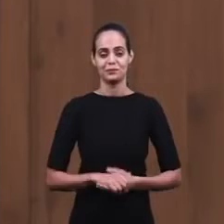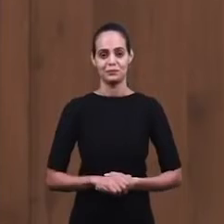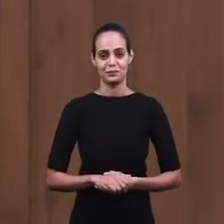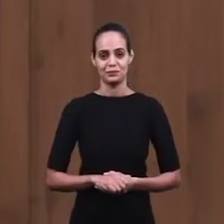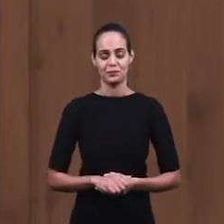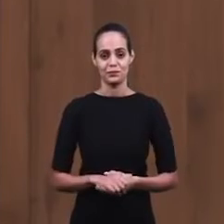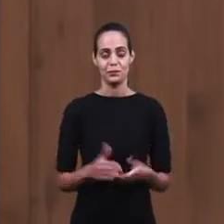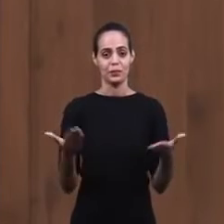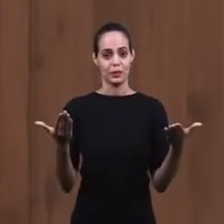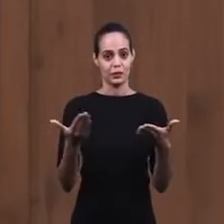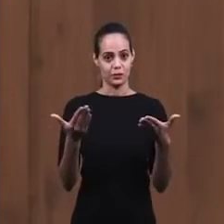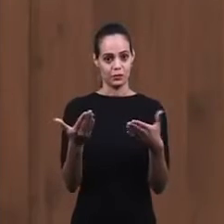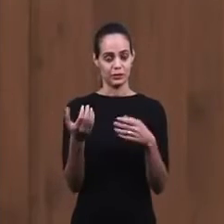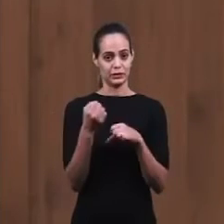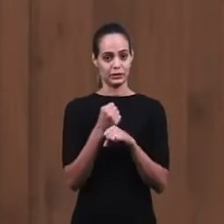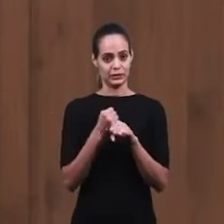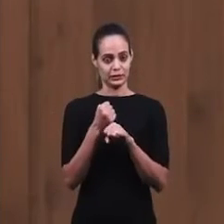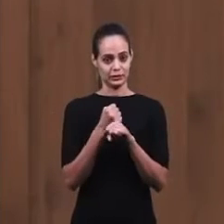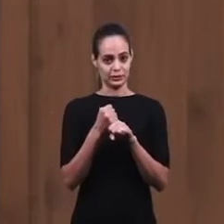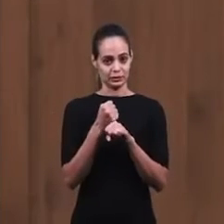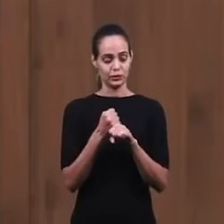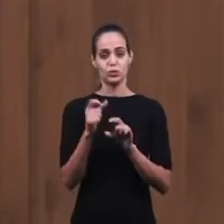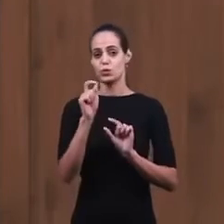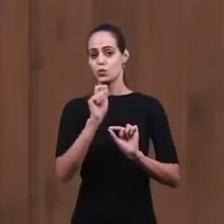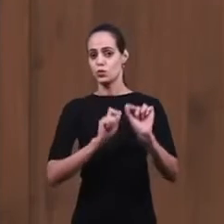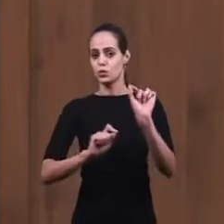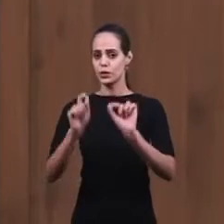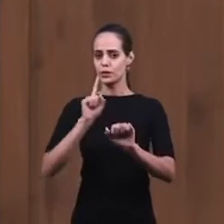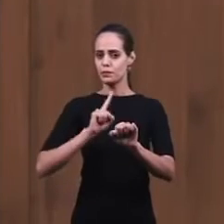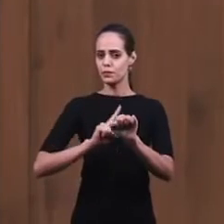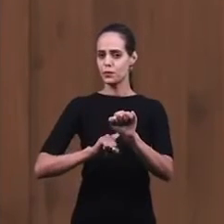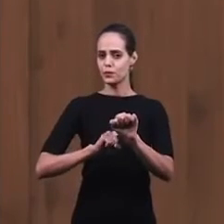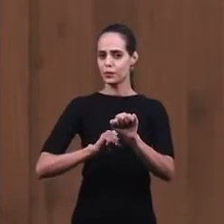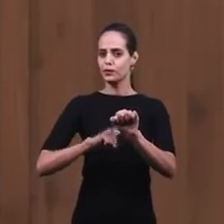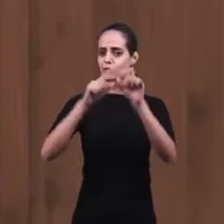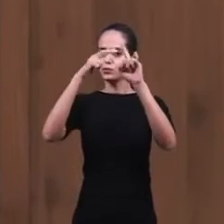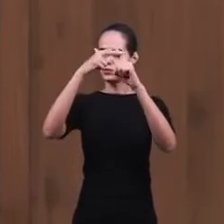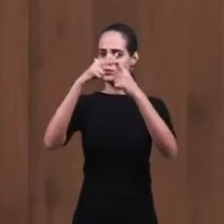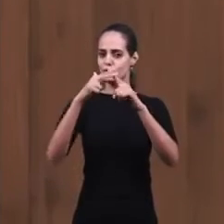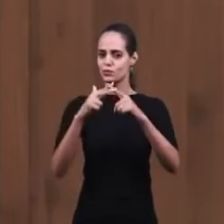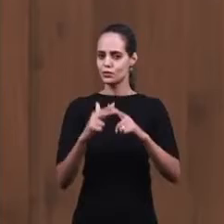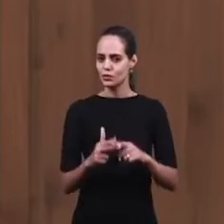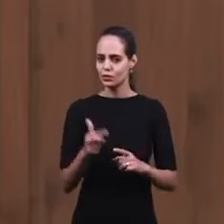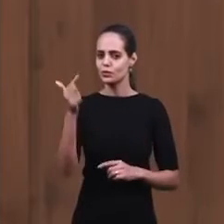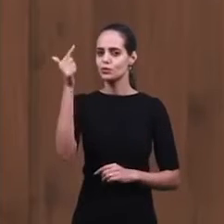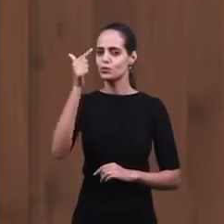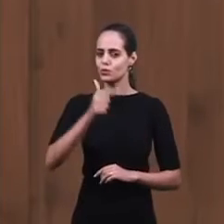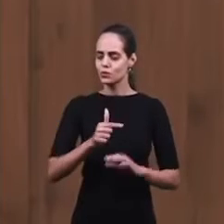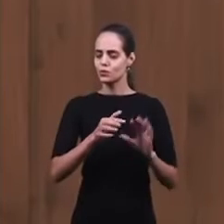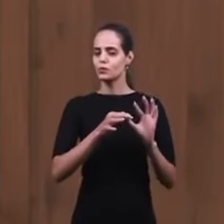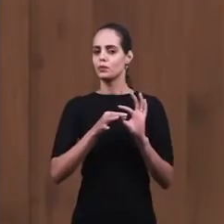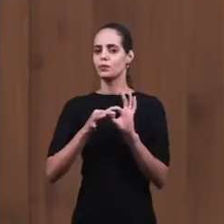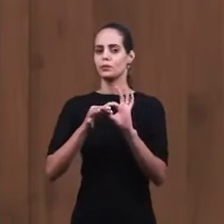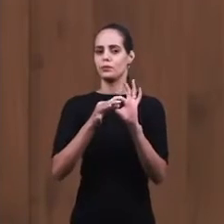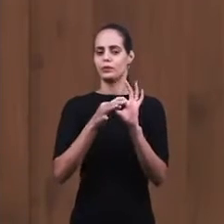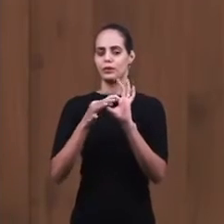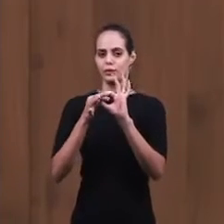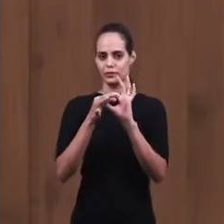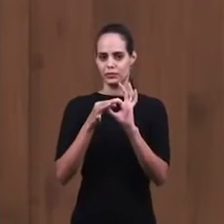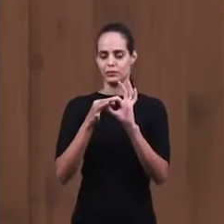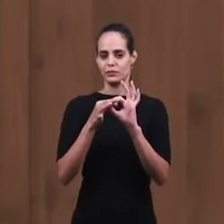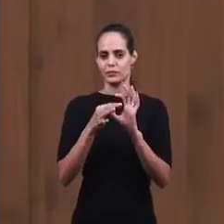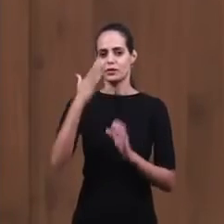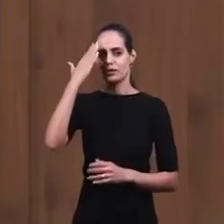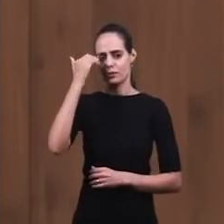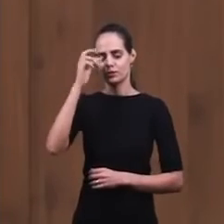Maranatha Christian Church. We are talking about the time of restoration, and we believe that God wants